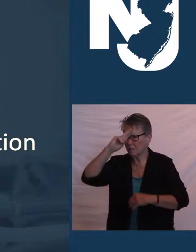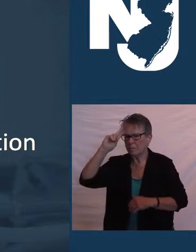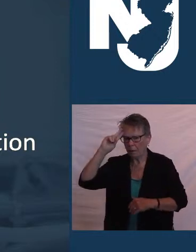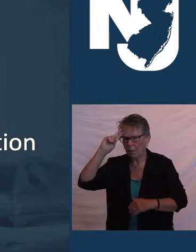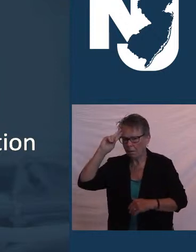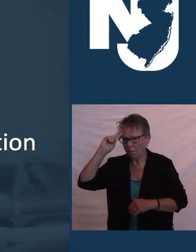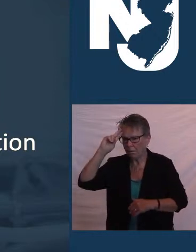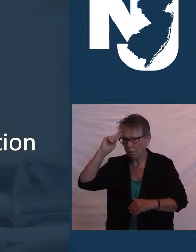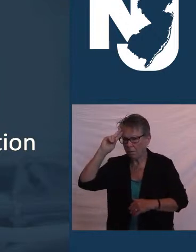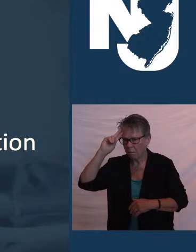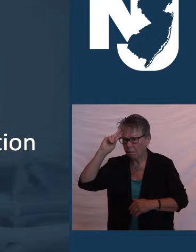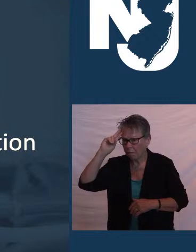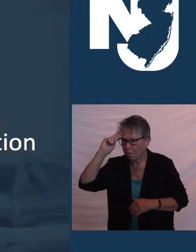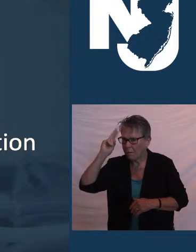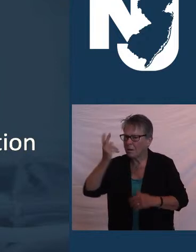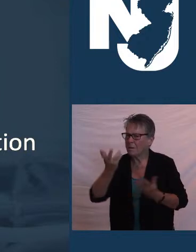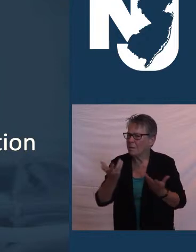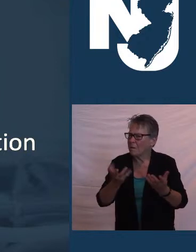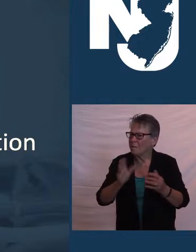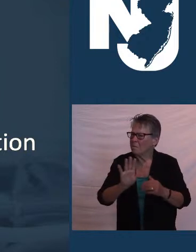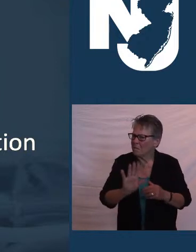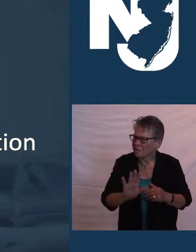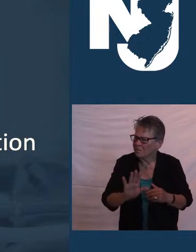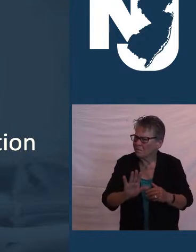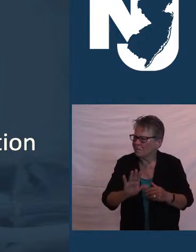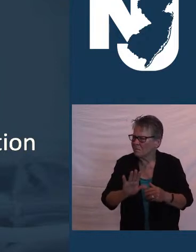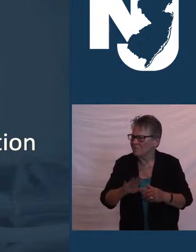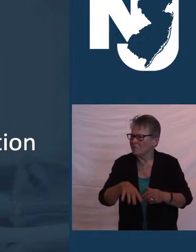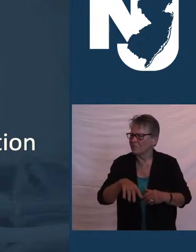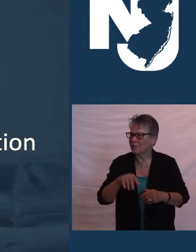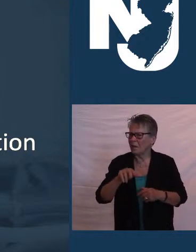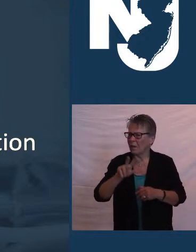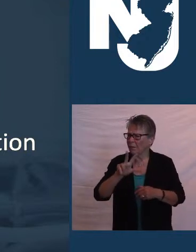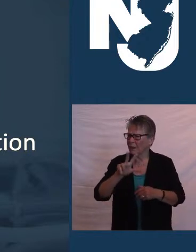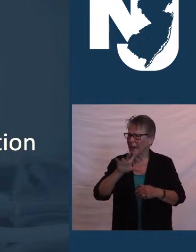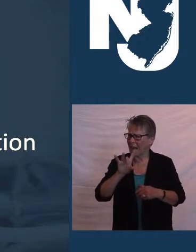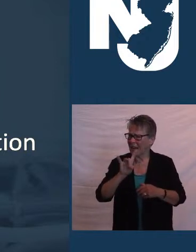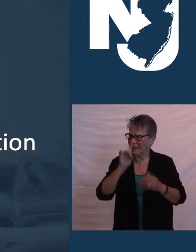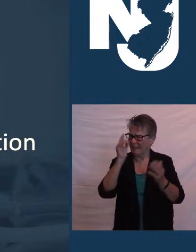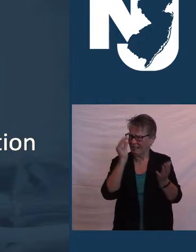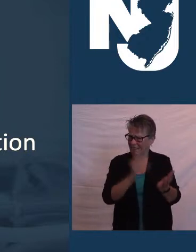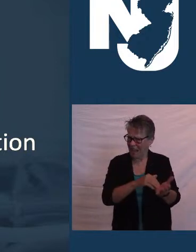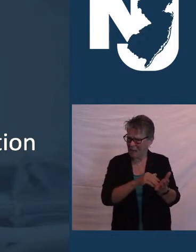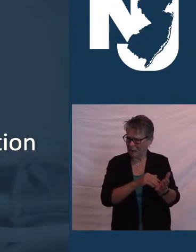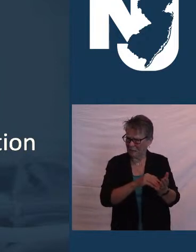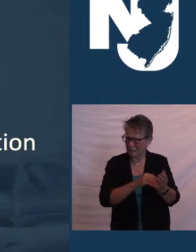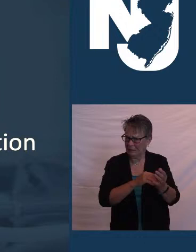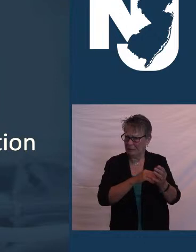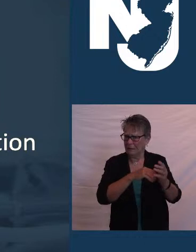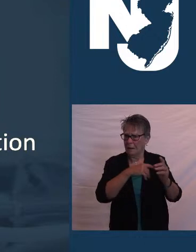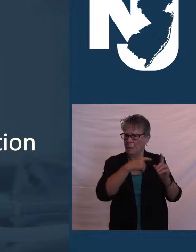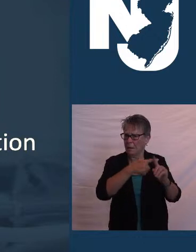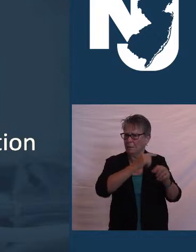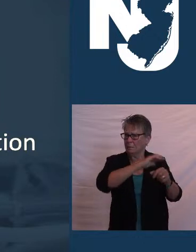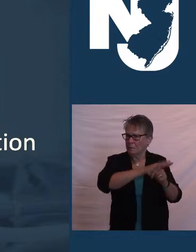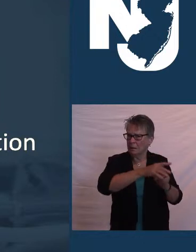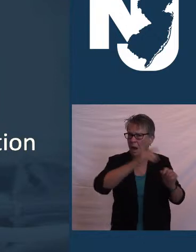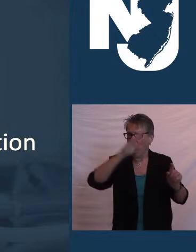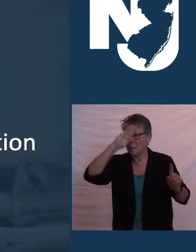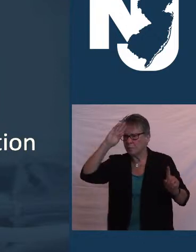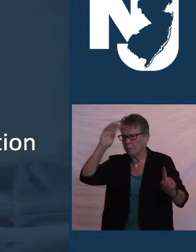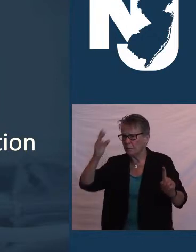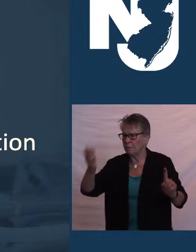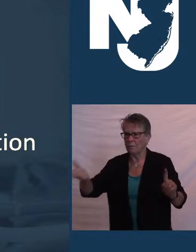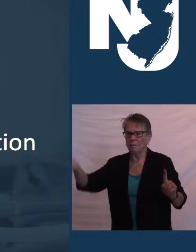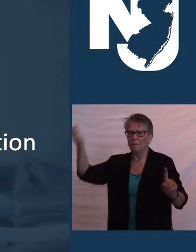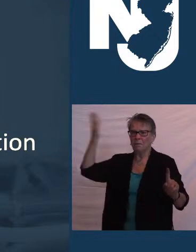more than 38,000 COVID-positive admissions. And the same can be true and can be said for those,